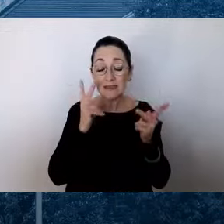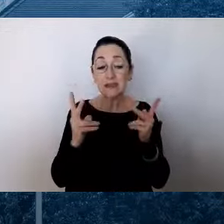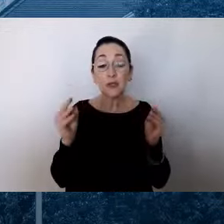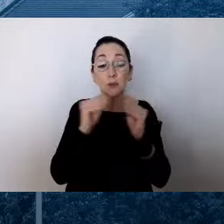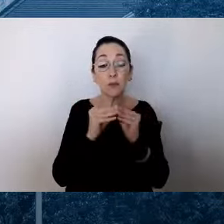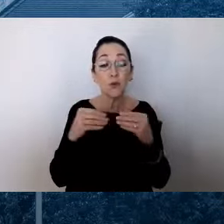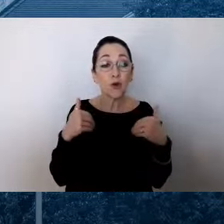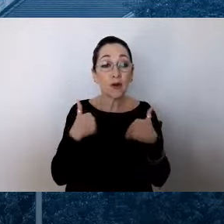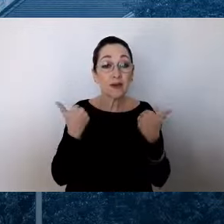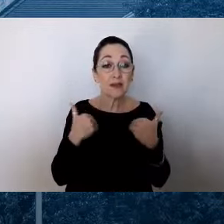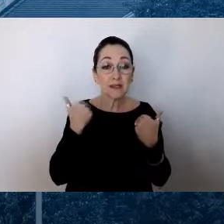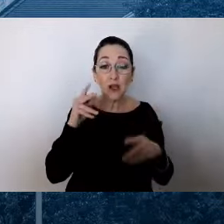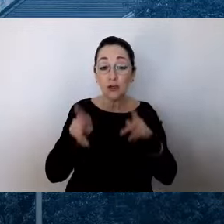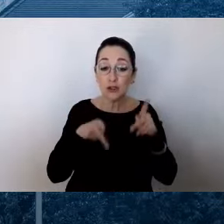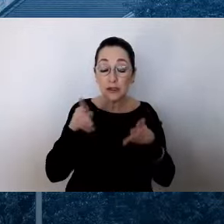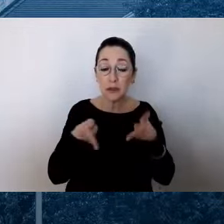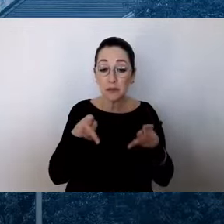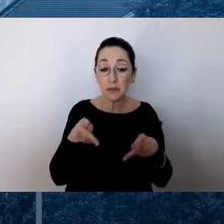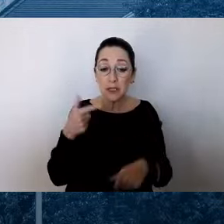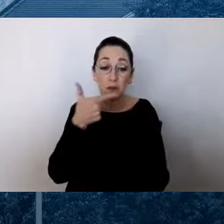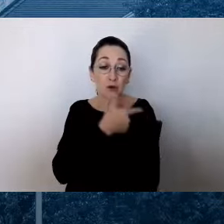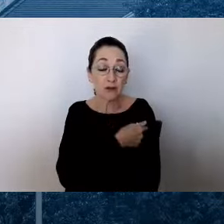people vaccinated. That's been going